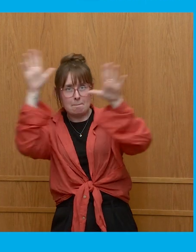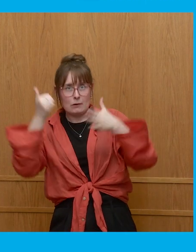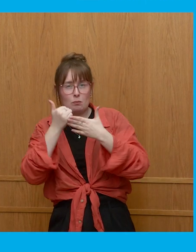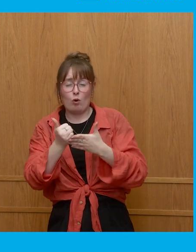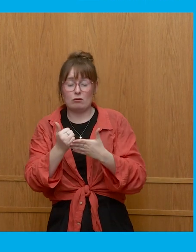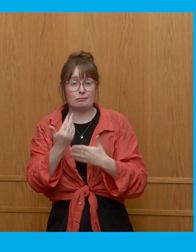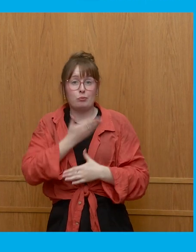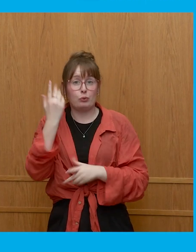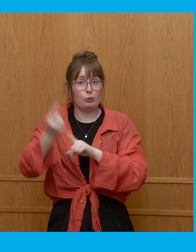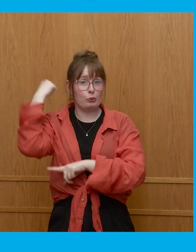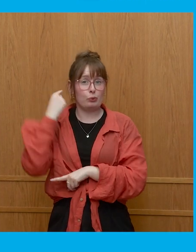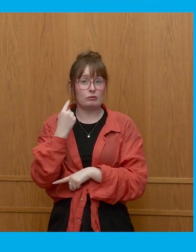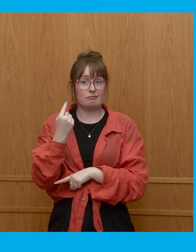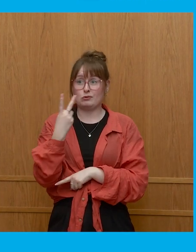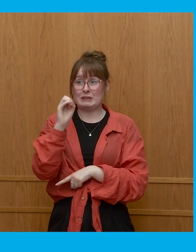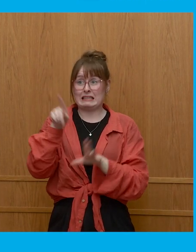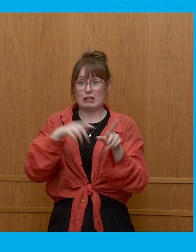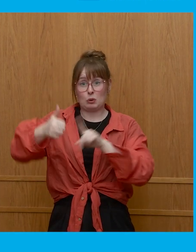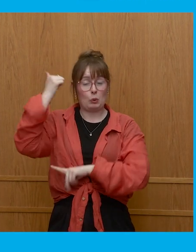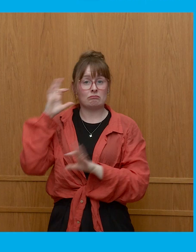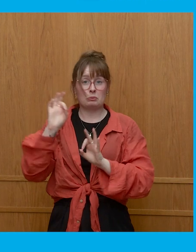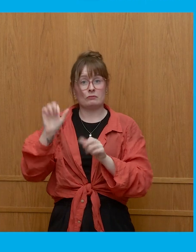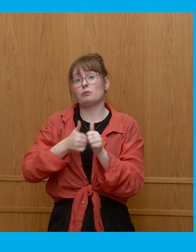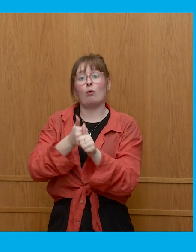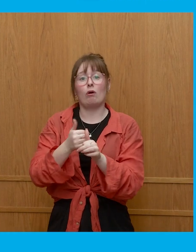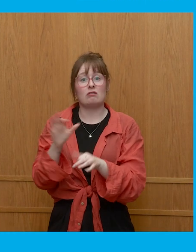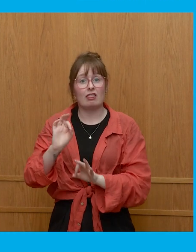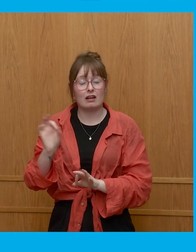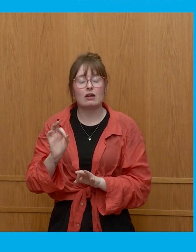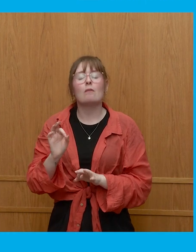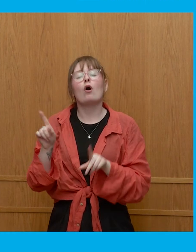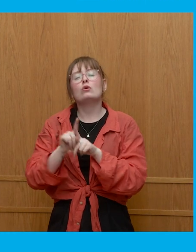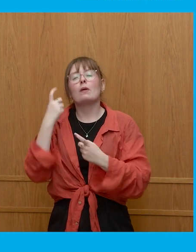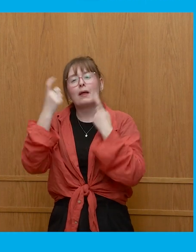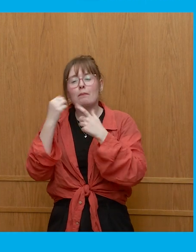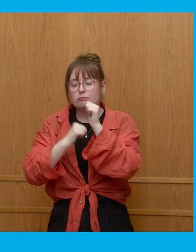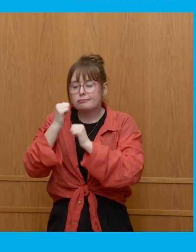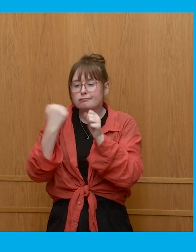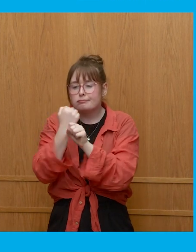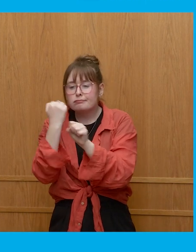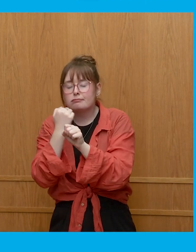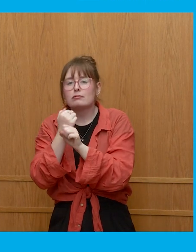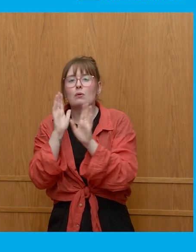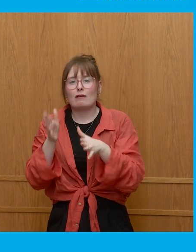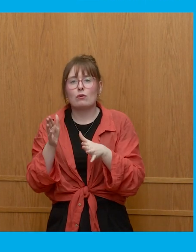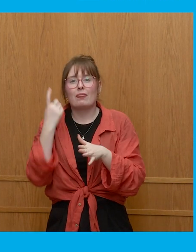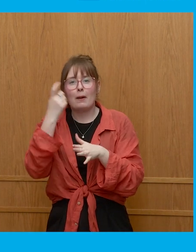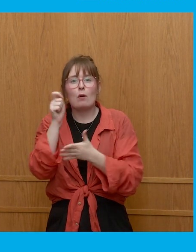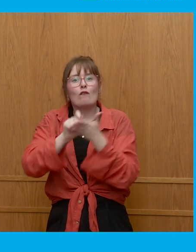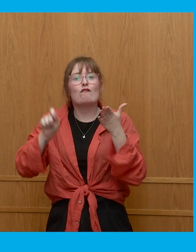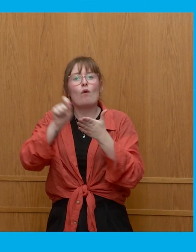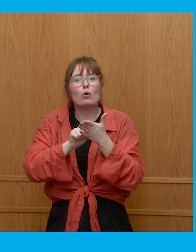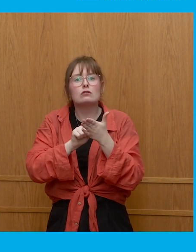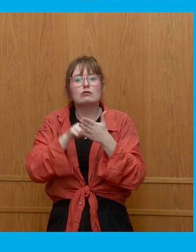1999-2000. And also, and I take all the points about length of construction, that kind of thing, you need to remember the electoral cycle. Gordon